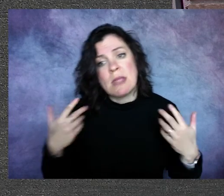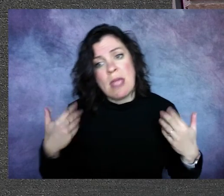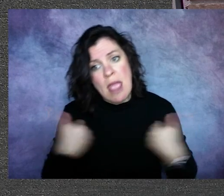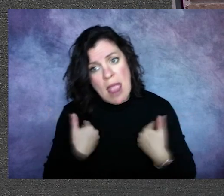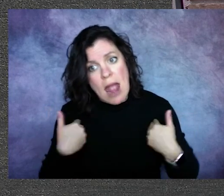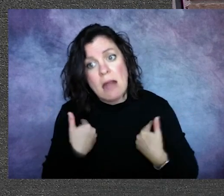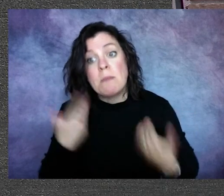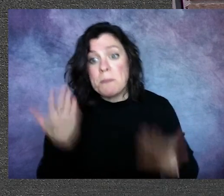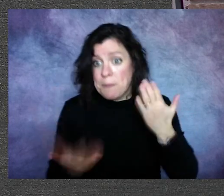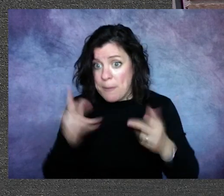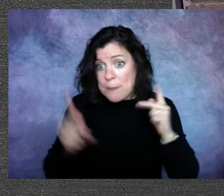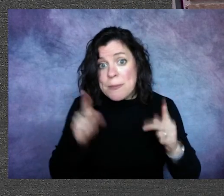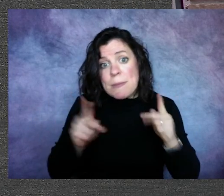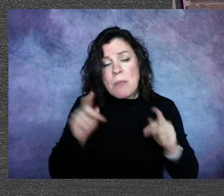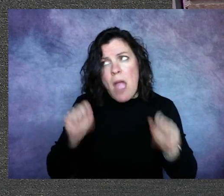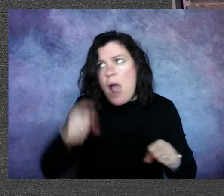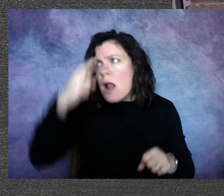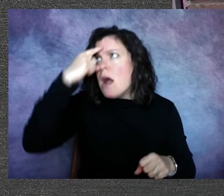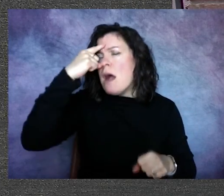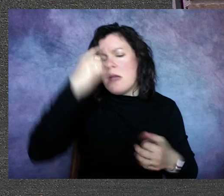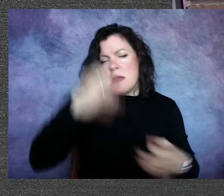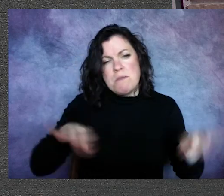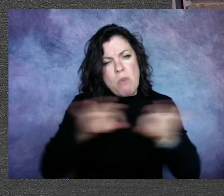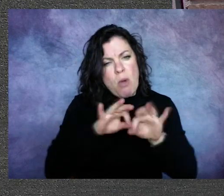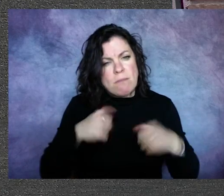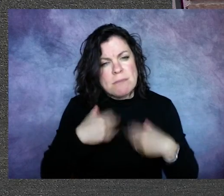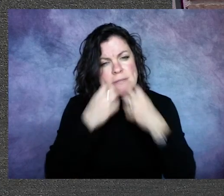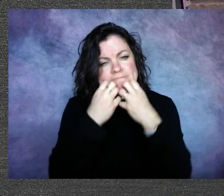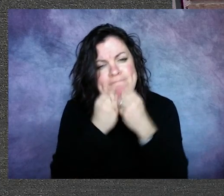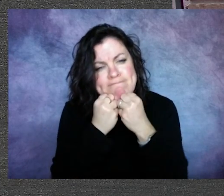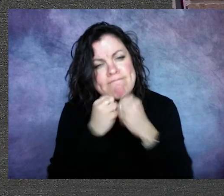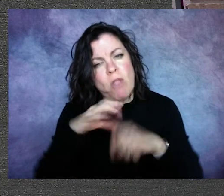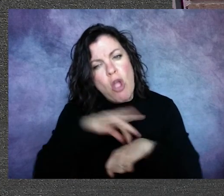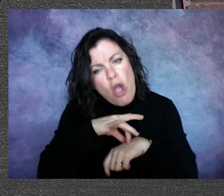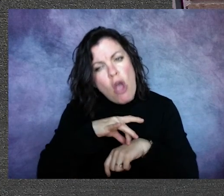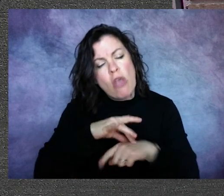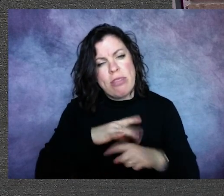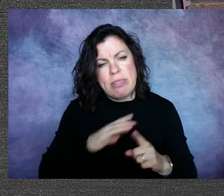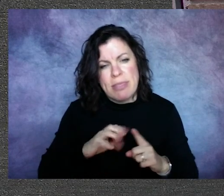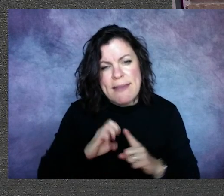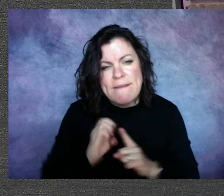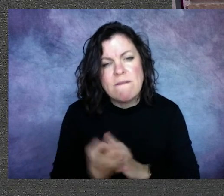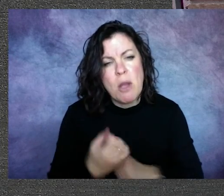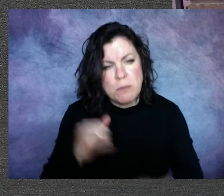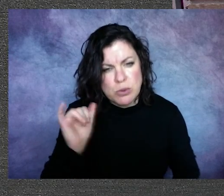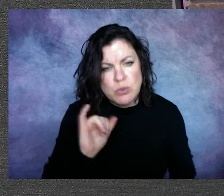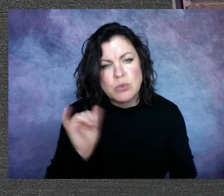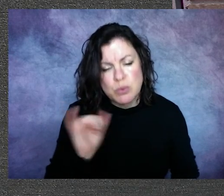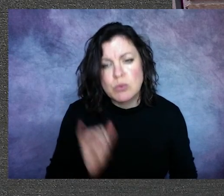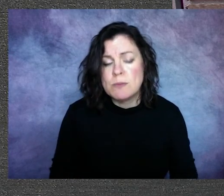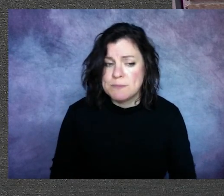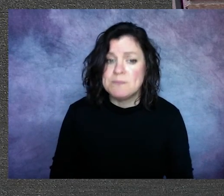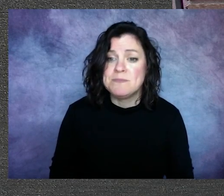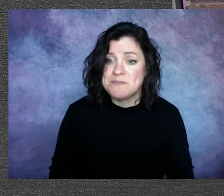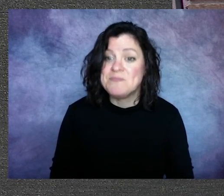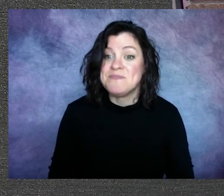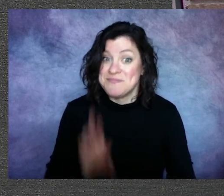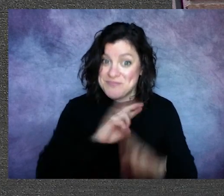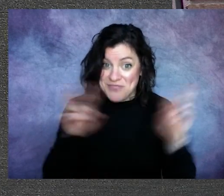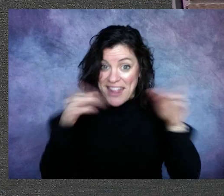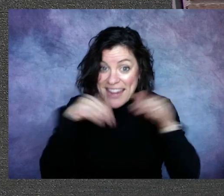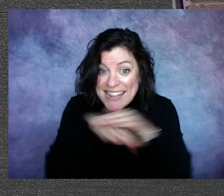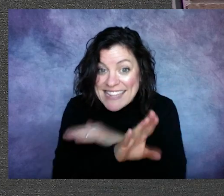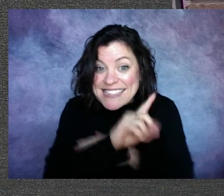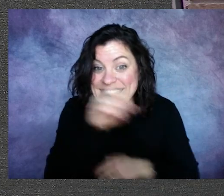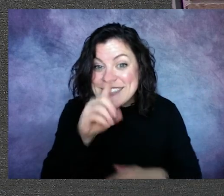about taking care of the environment. So those animals can be here for us to enjoy for a very long time. So we're ready to go in and